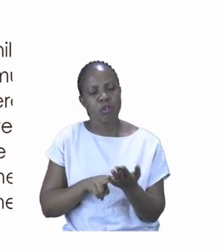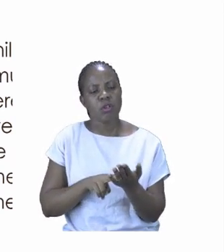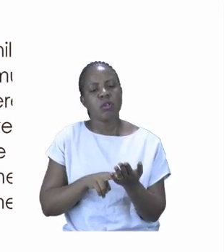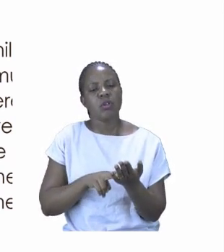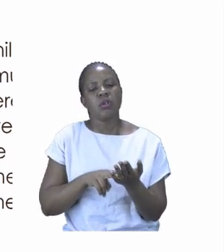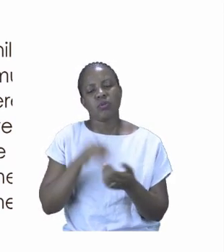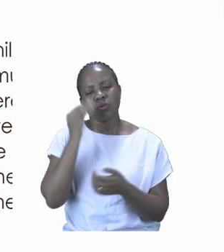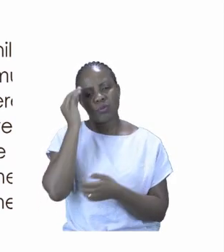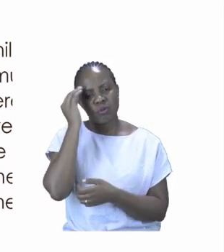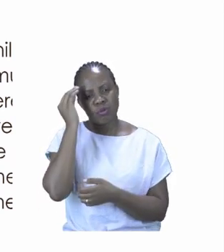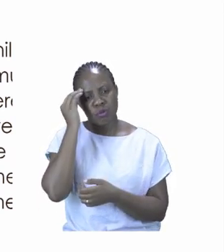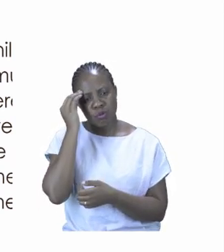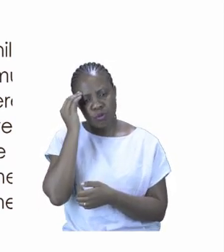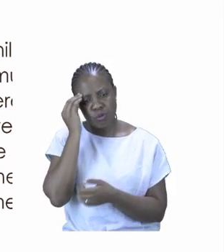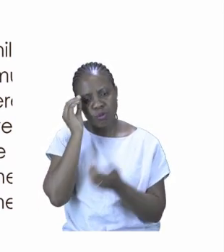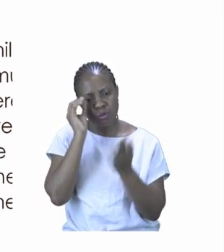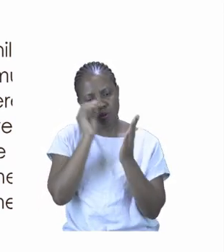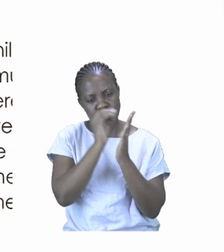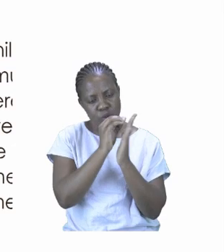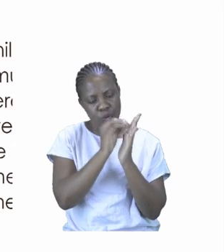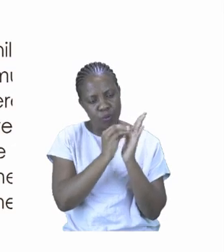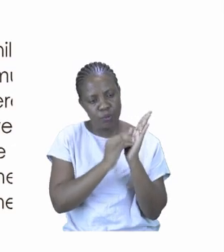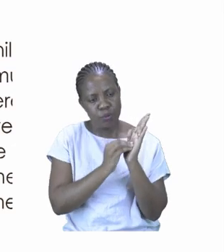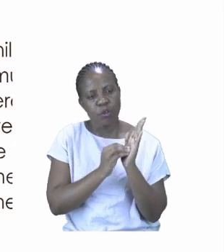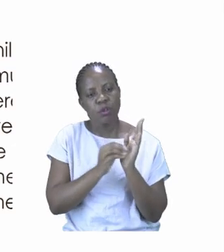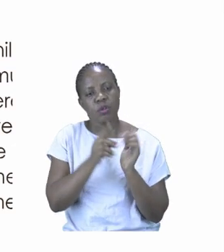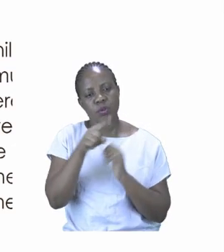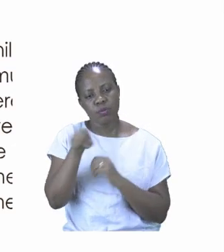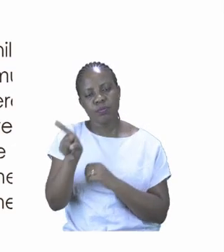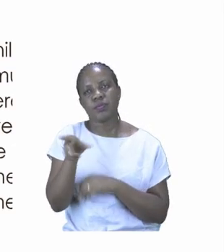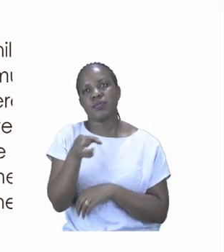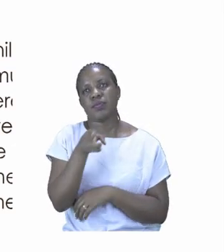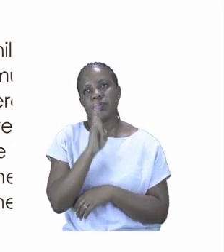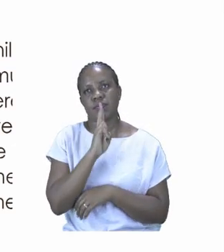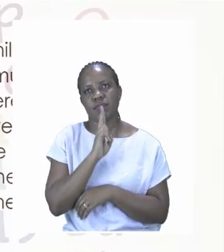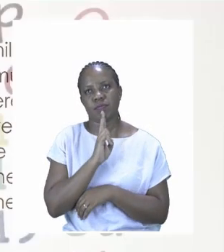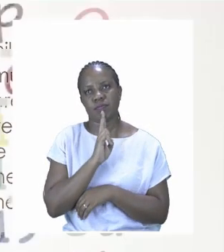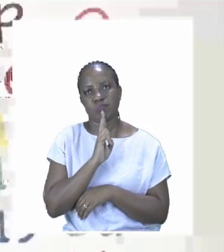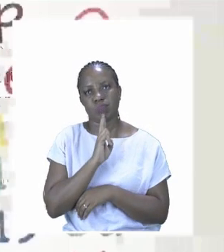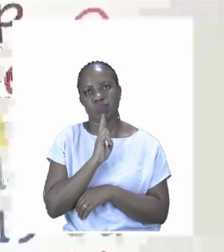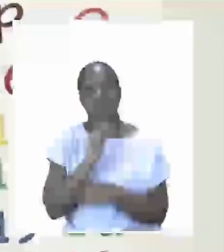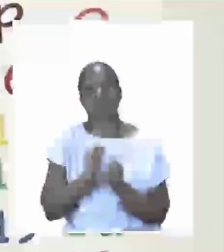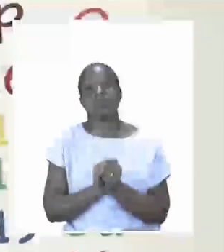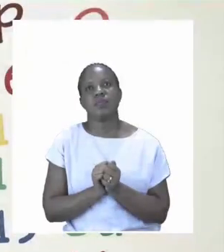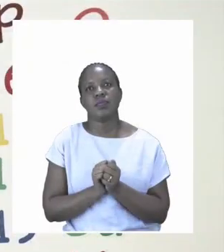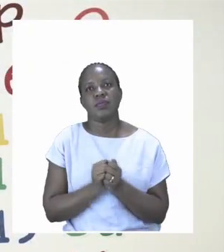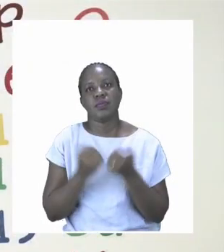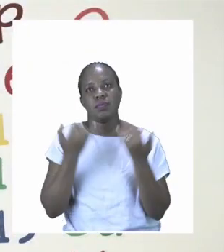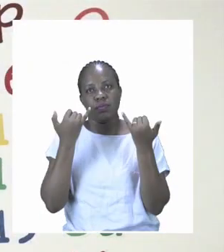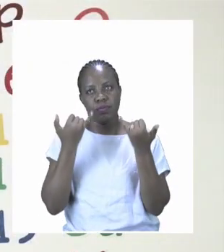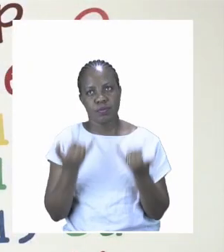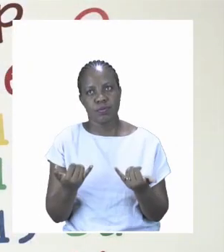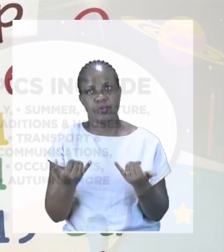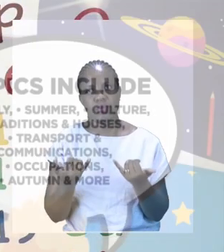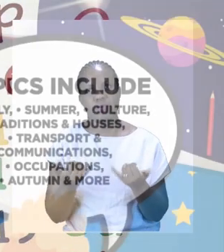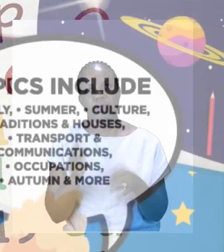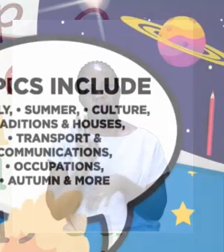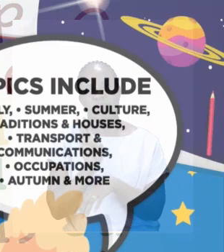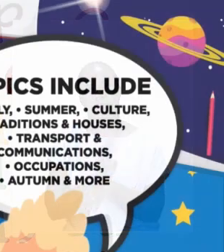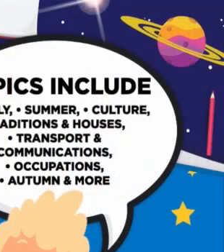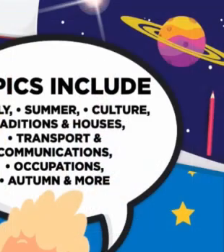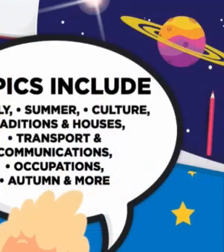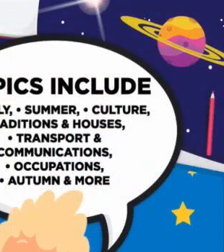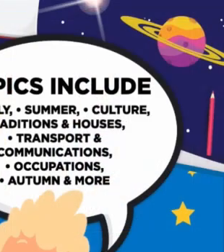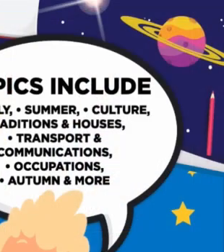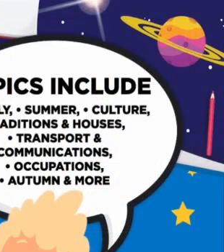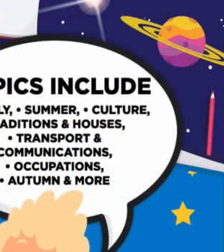fun, and I will be right back just now when we have our advert break. Do